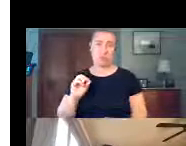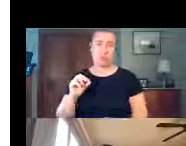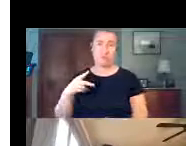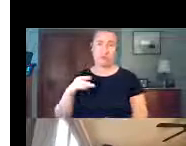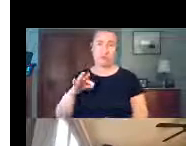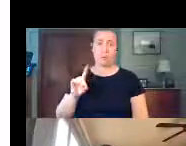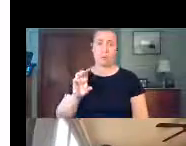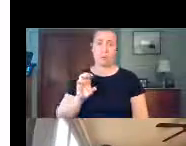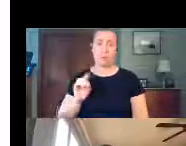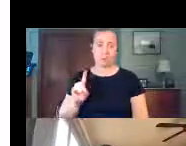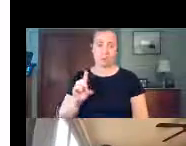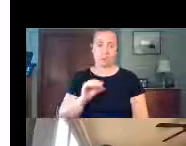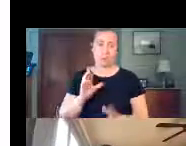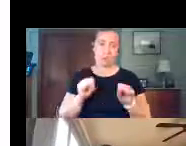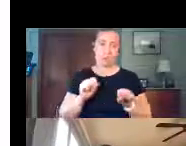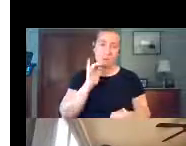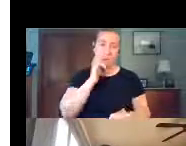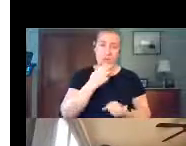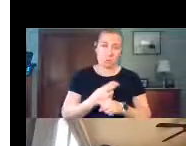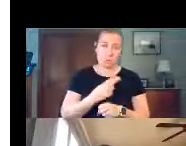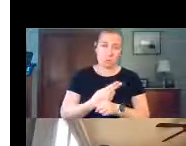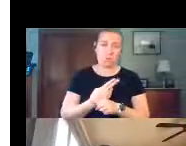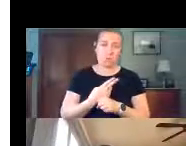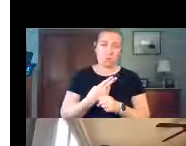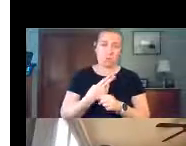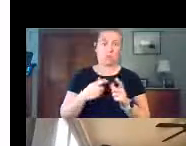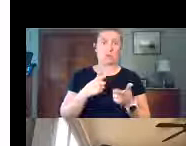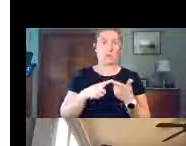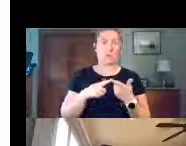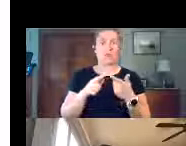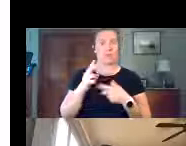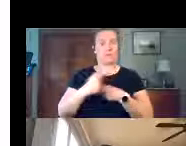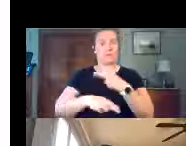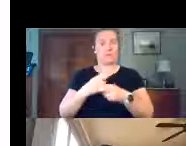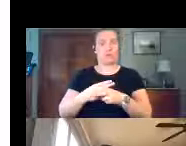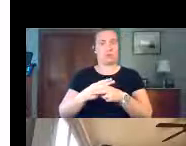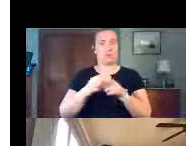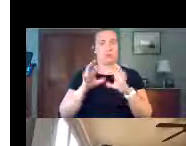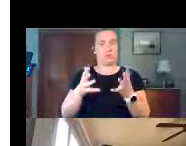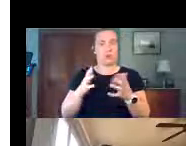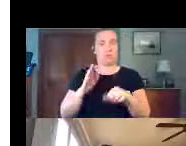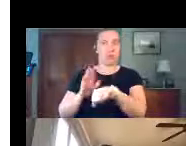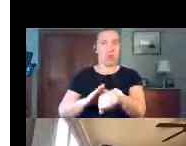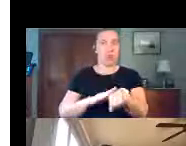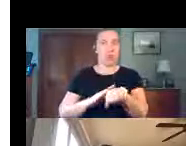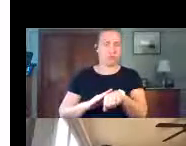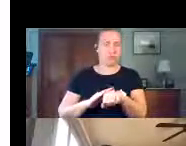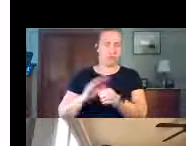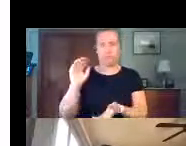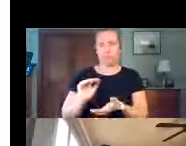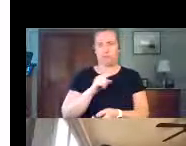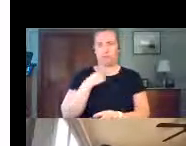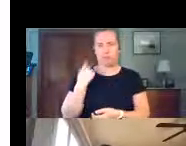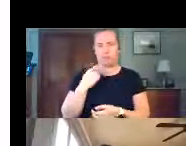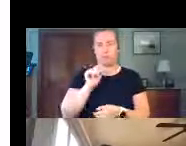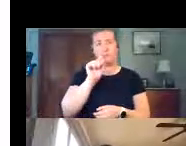misuse by instituting a set of universal precautions designed to mitigate risk. These recommendations have been